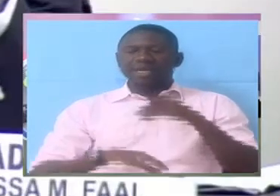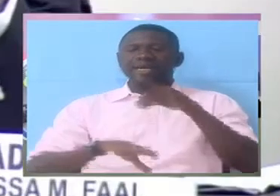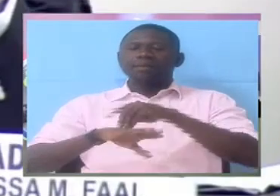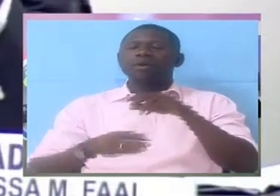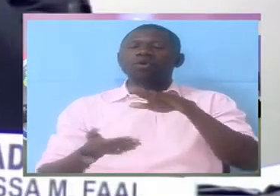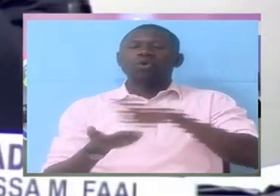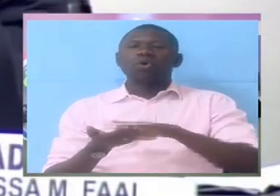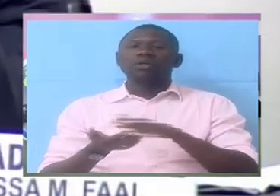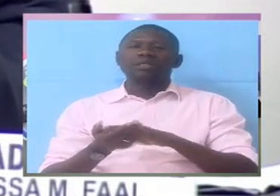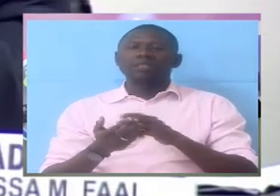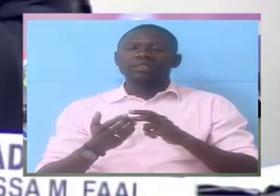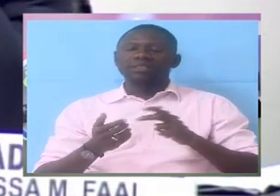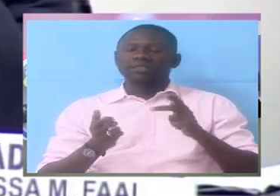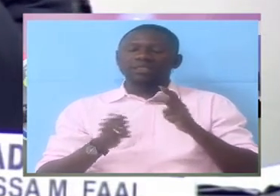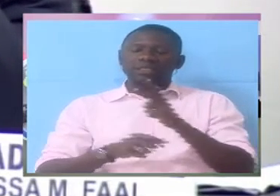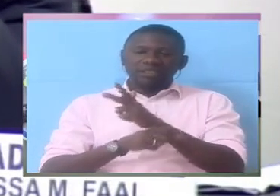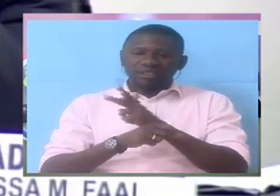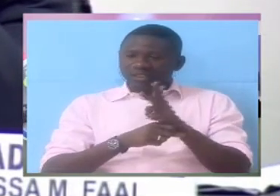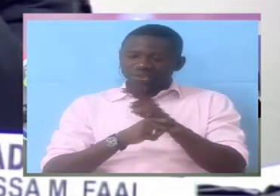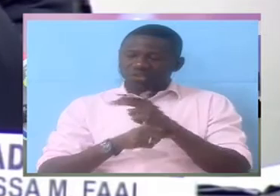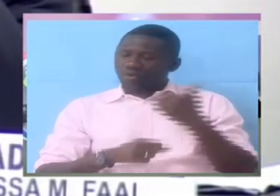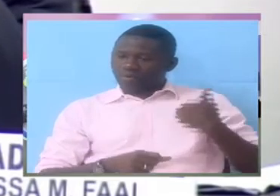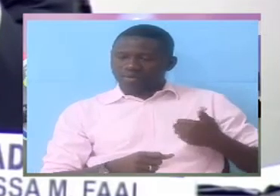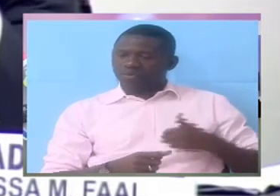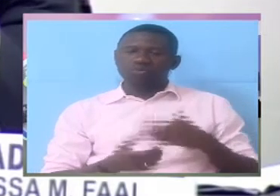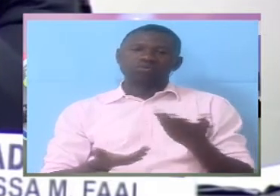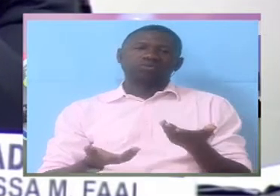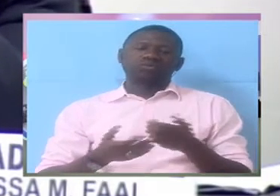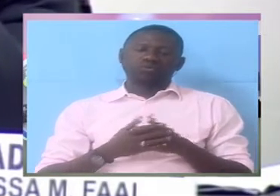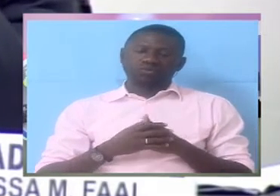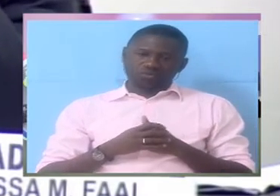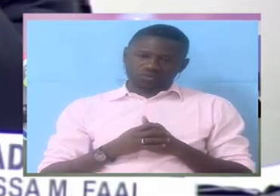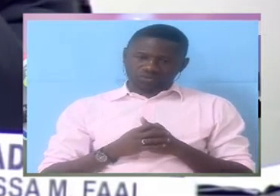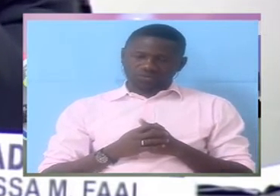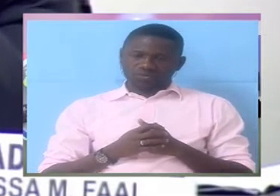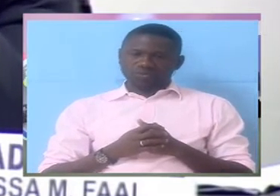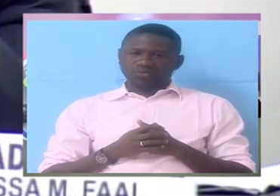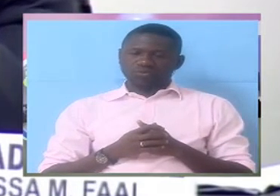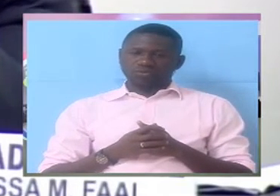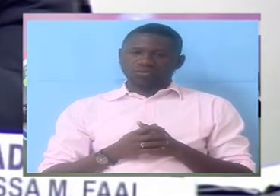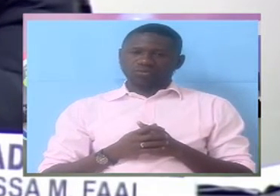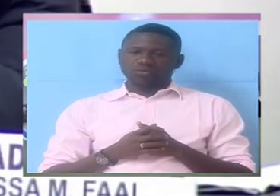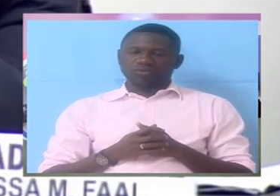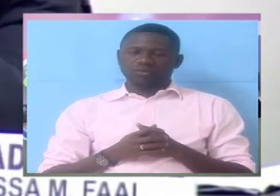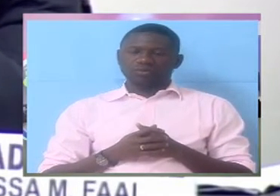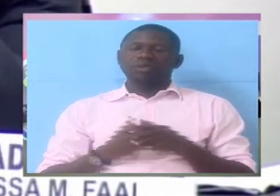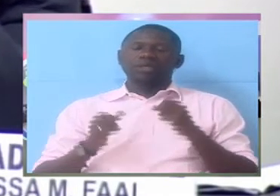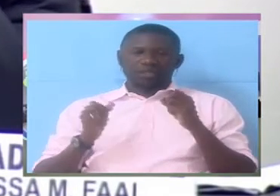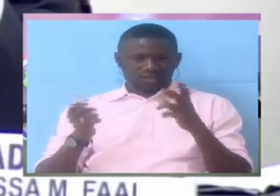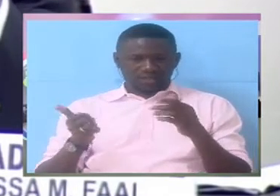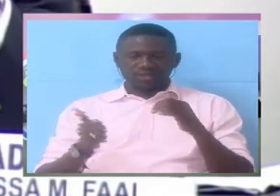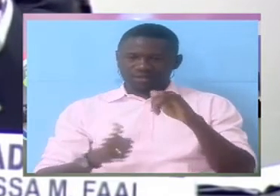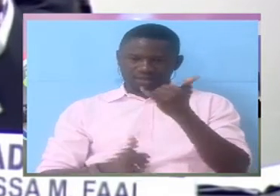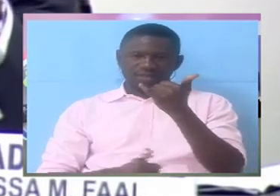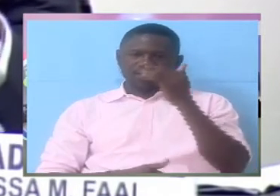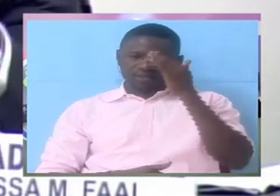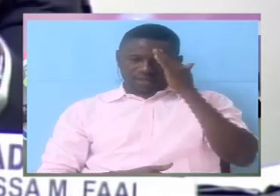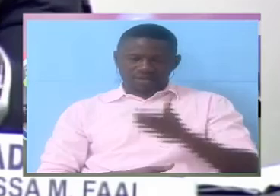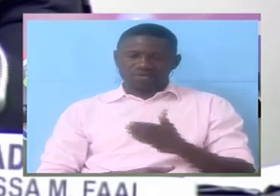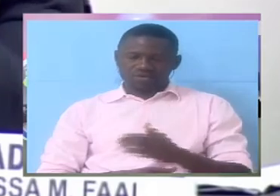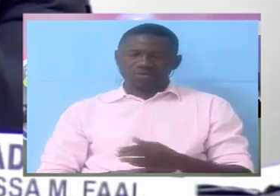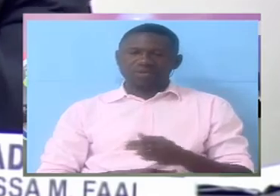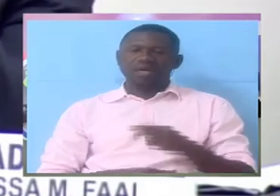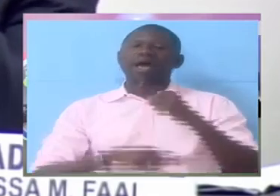Exactly. Atebe jikiri ngala kantoni ntankada dokulalela. And then I ask you